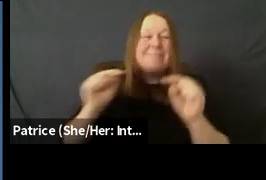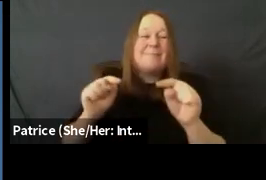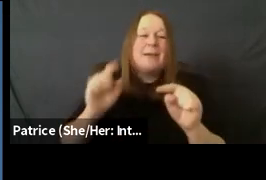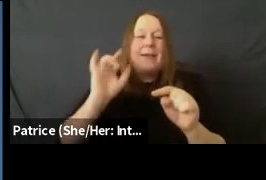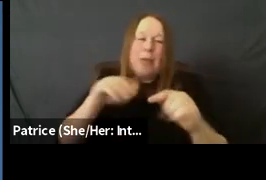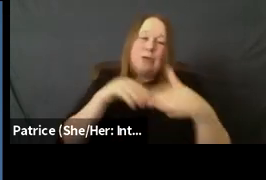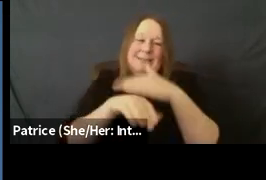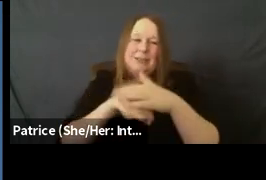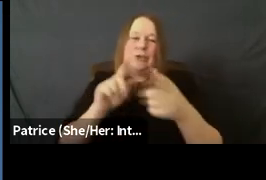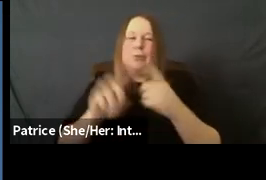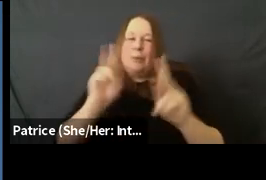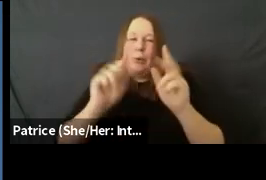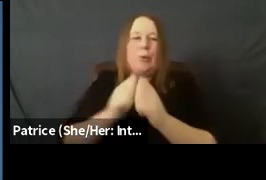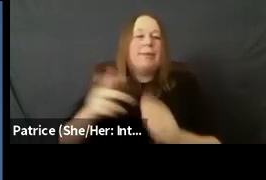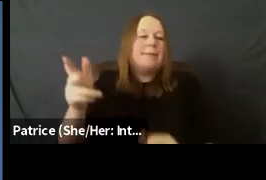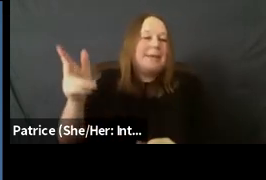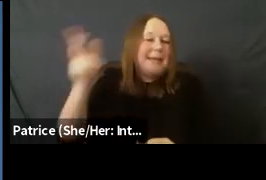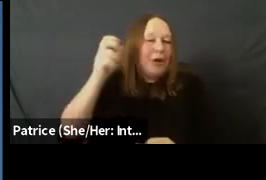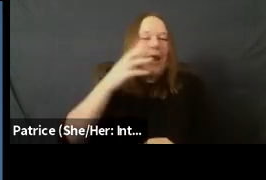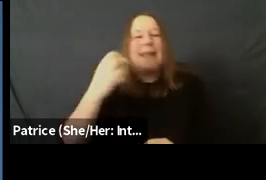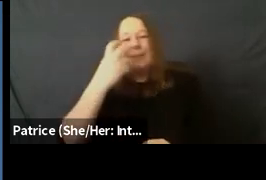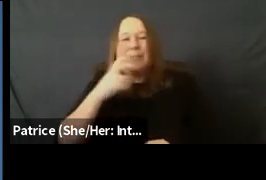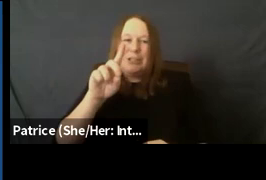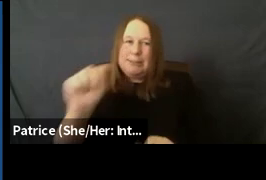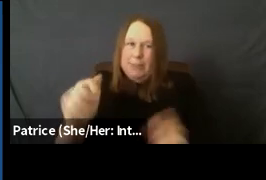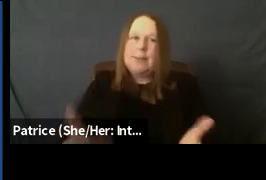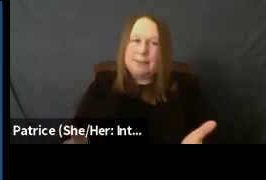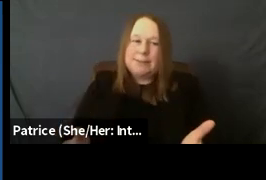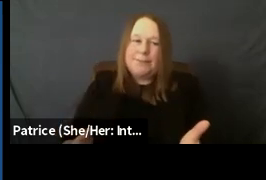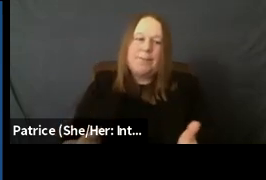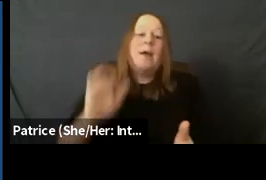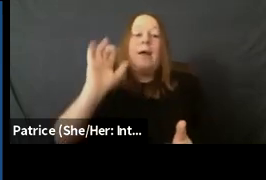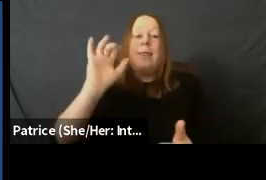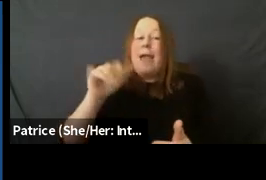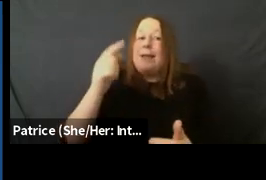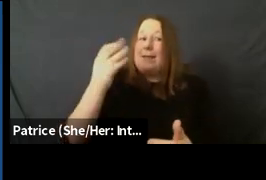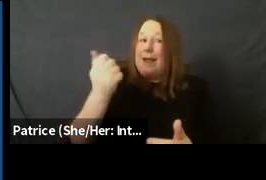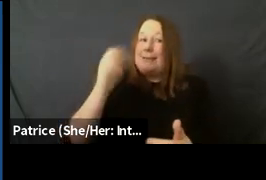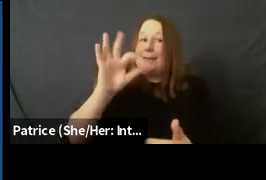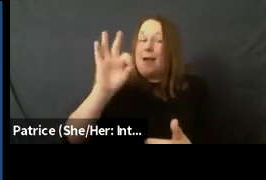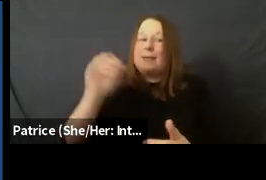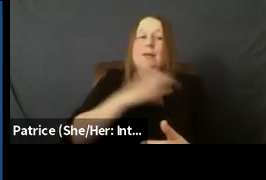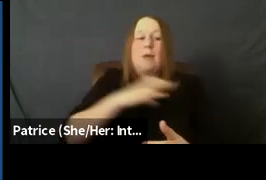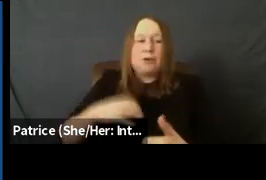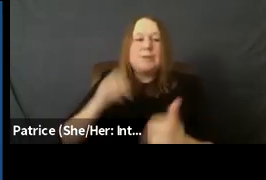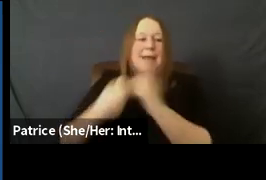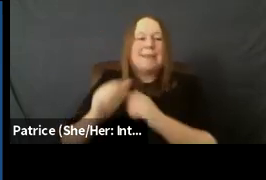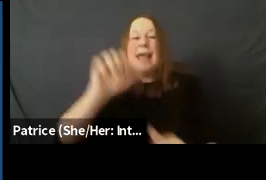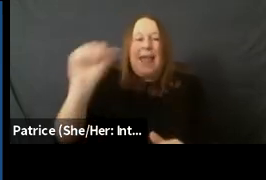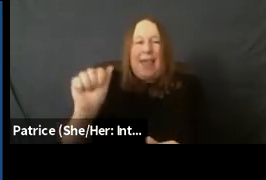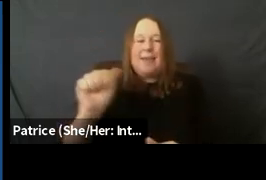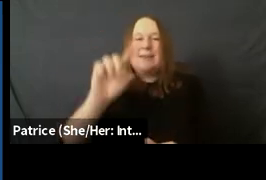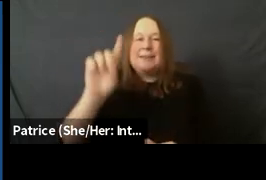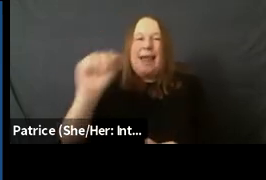were accessible to people with hearing and speech disabilities. Then in 1990, Congress passed the landmark Americans